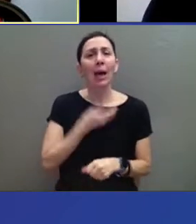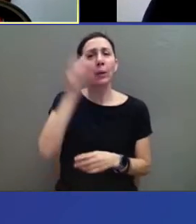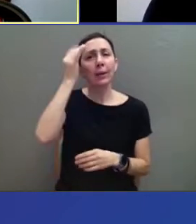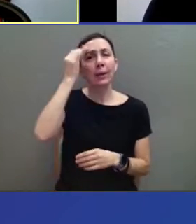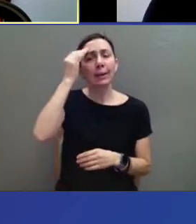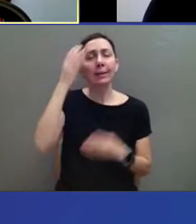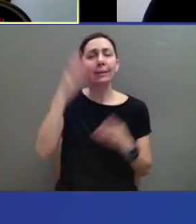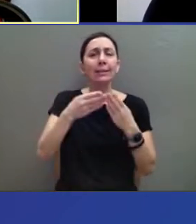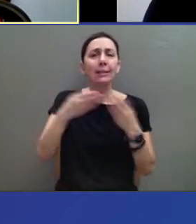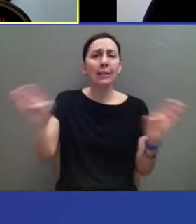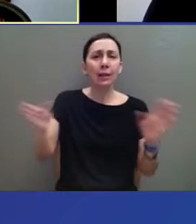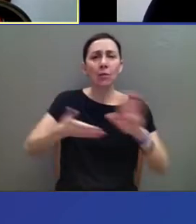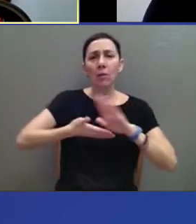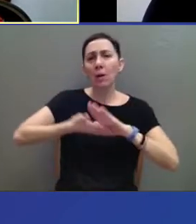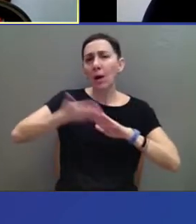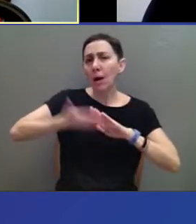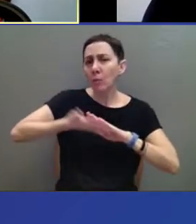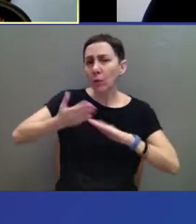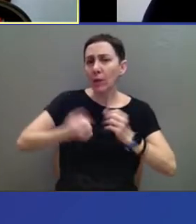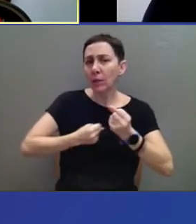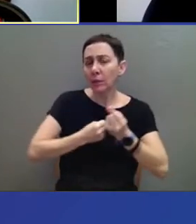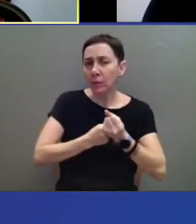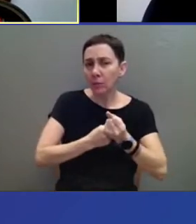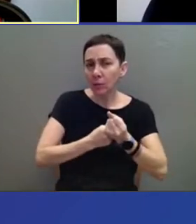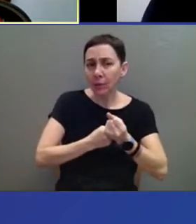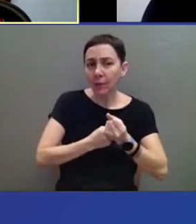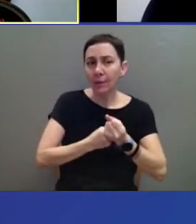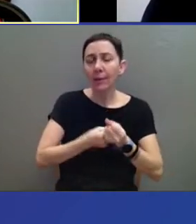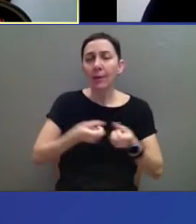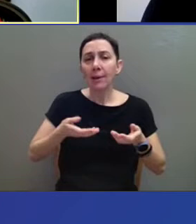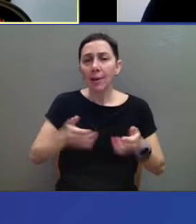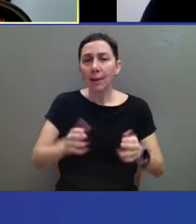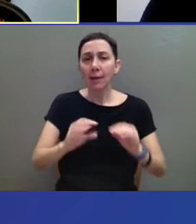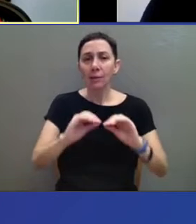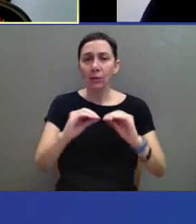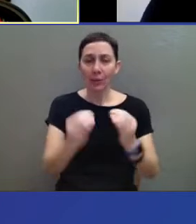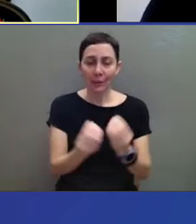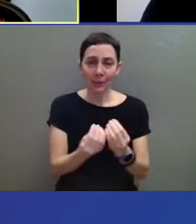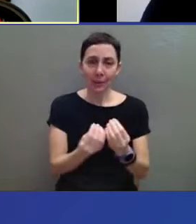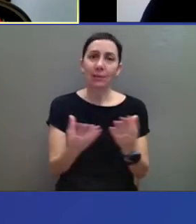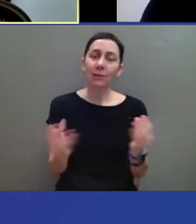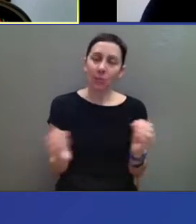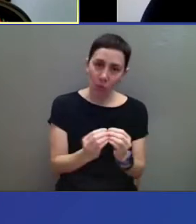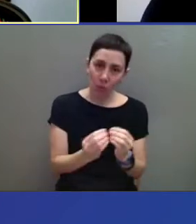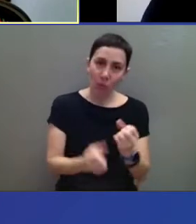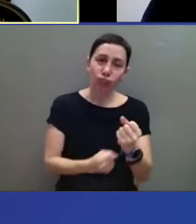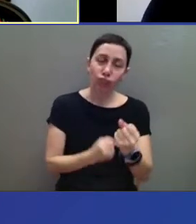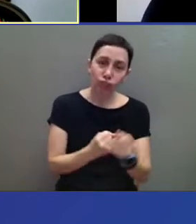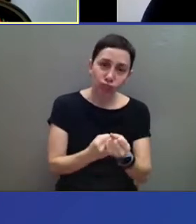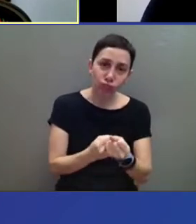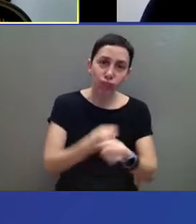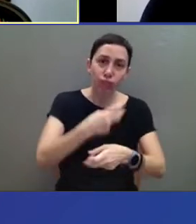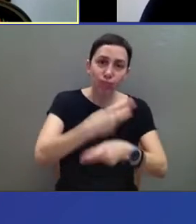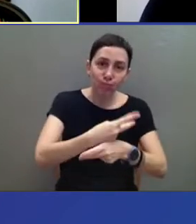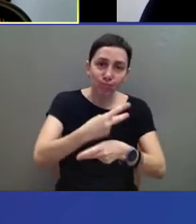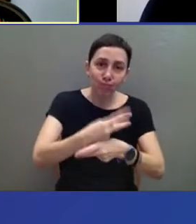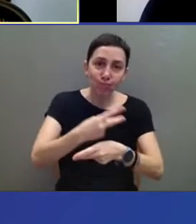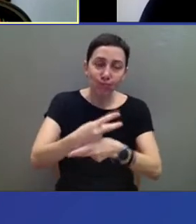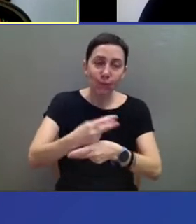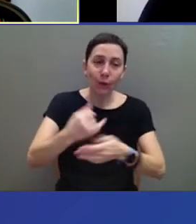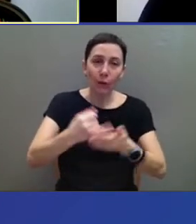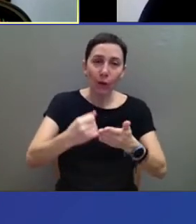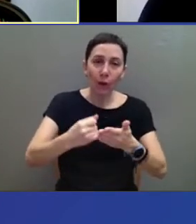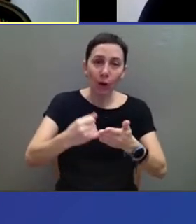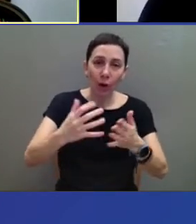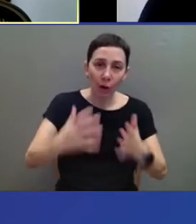operating support allows organizations to actually do that, to care for the artists